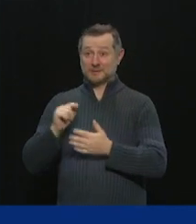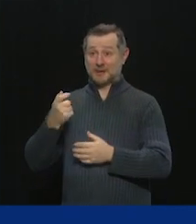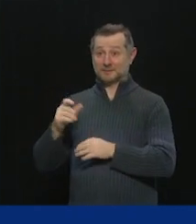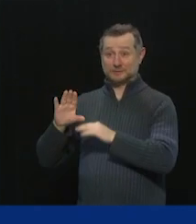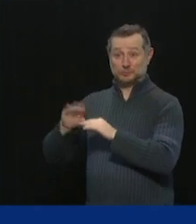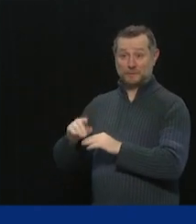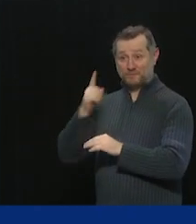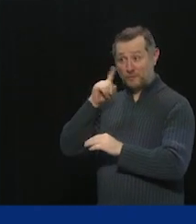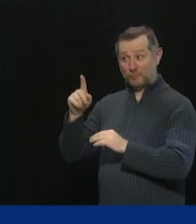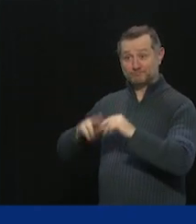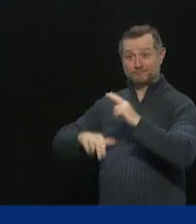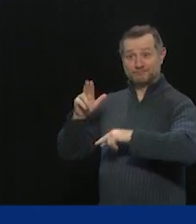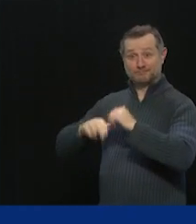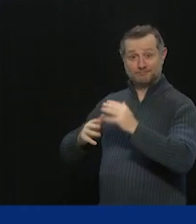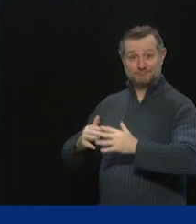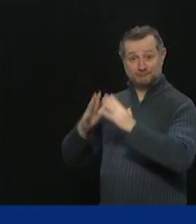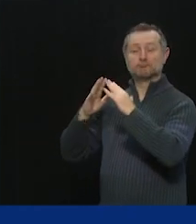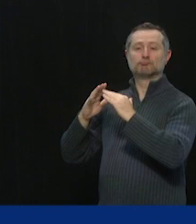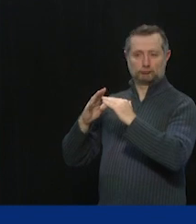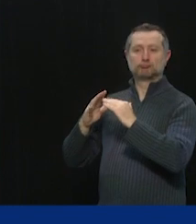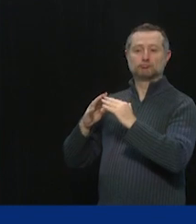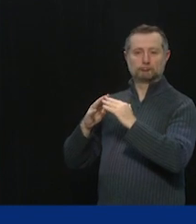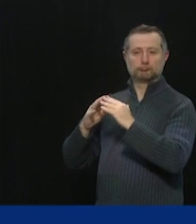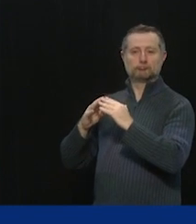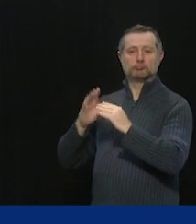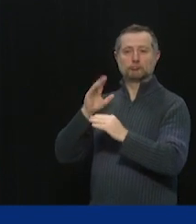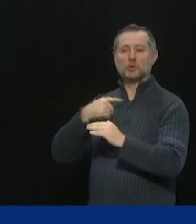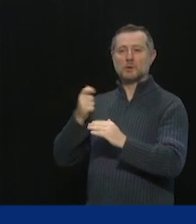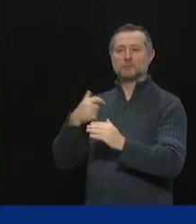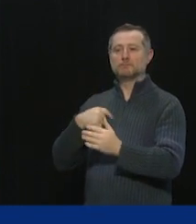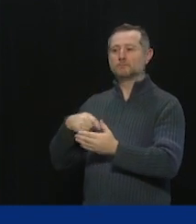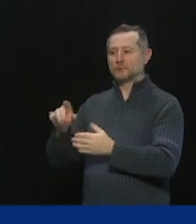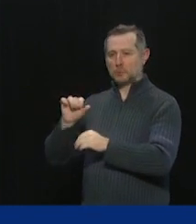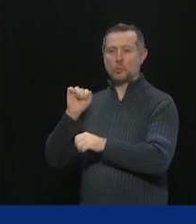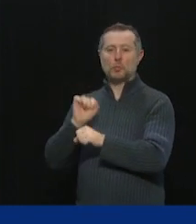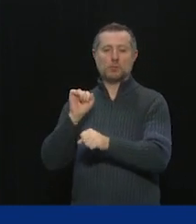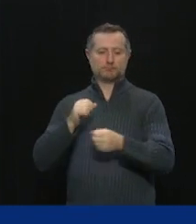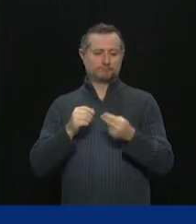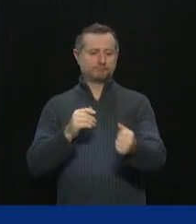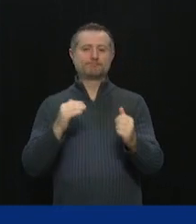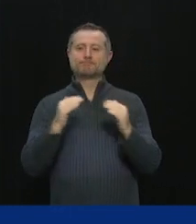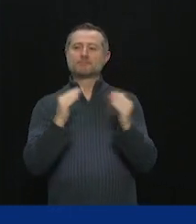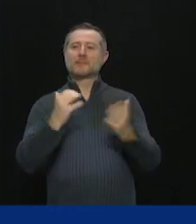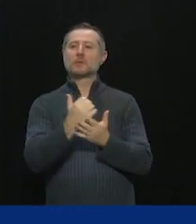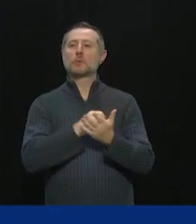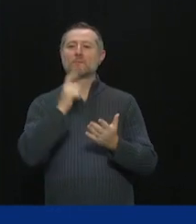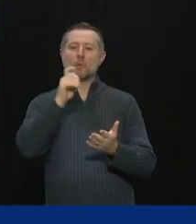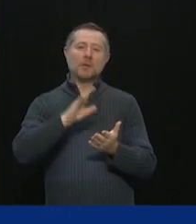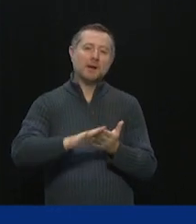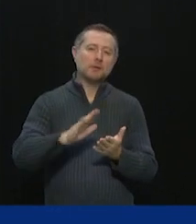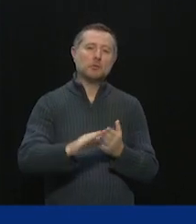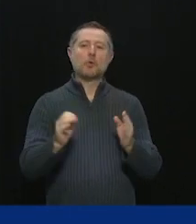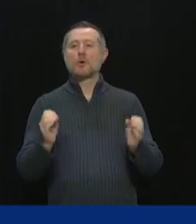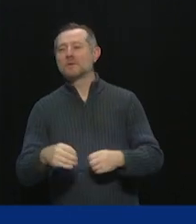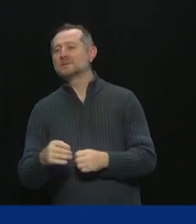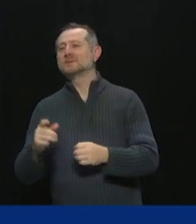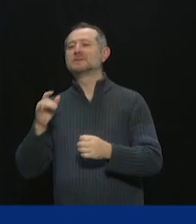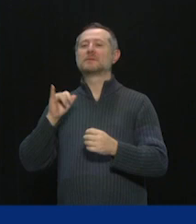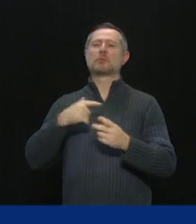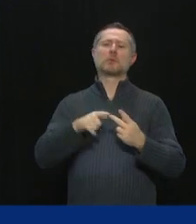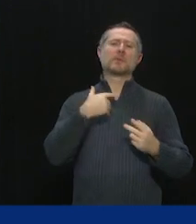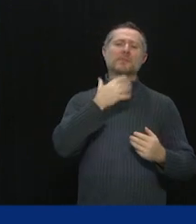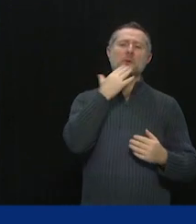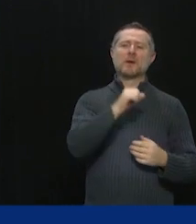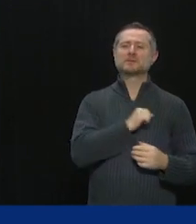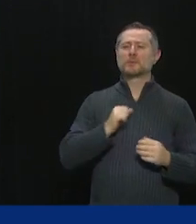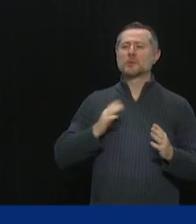buildings up in New York City, you ought to be paying your workers, particularly the office cleaners, a prevailing wage. So I want to thank Senator Benjamin, my